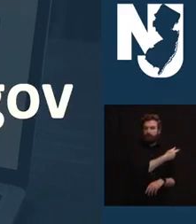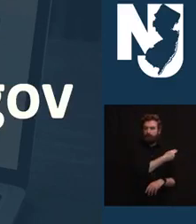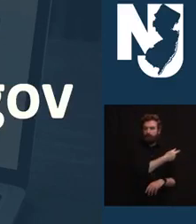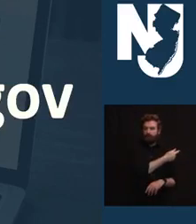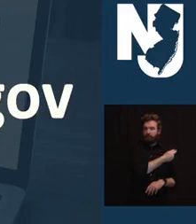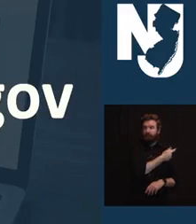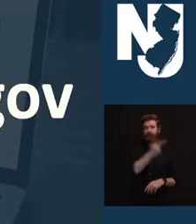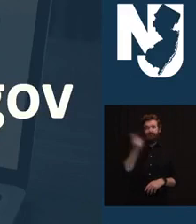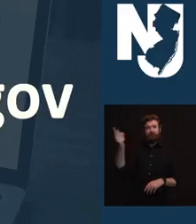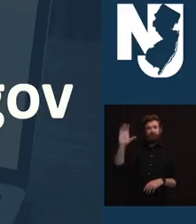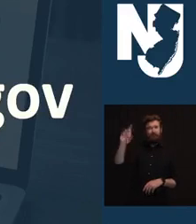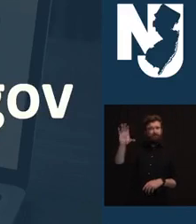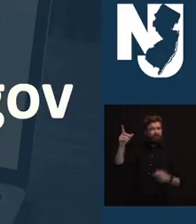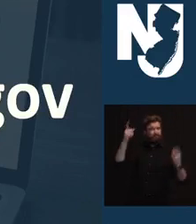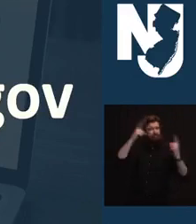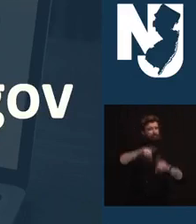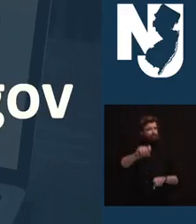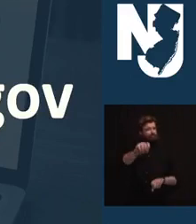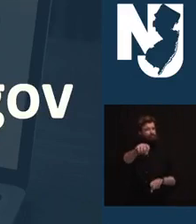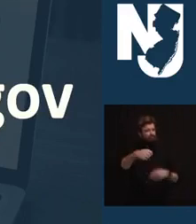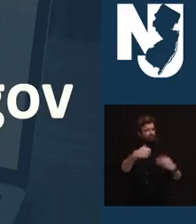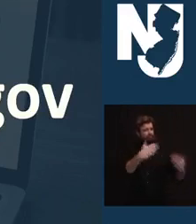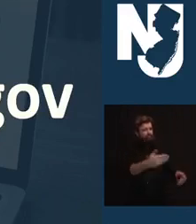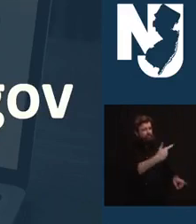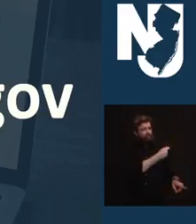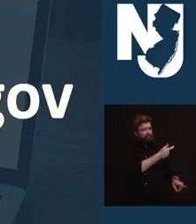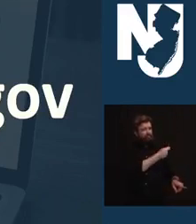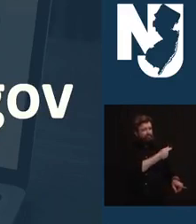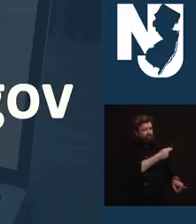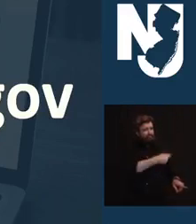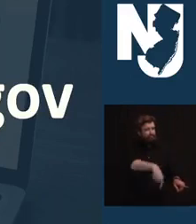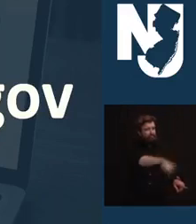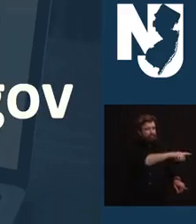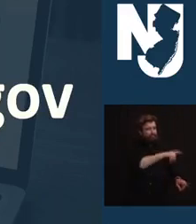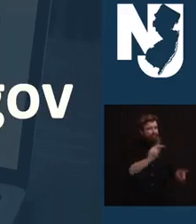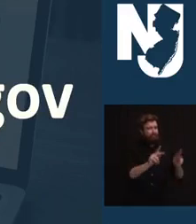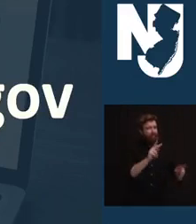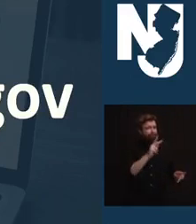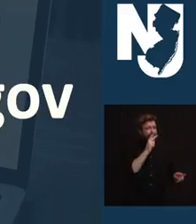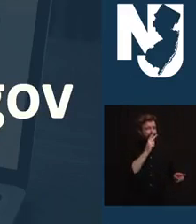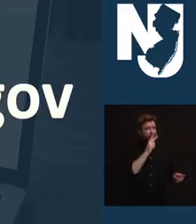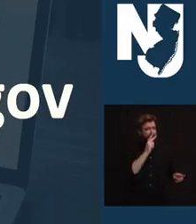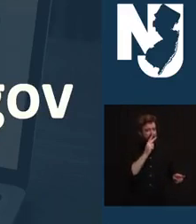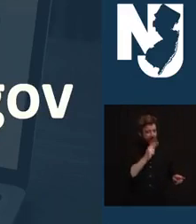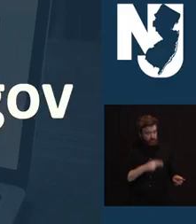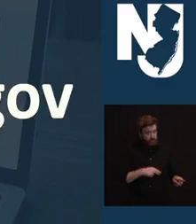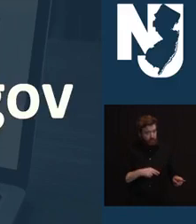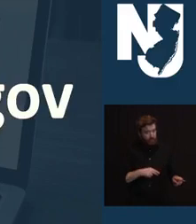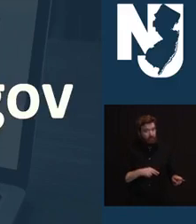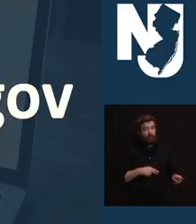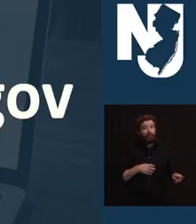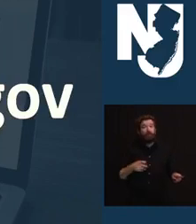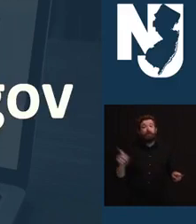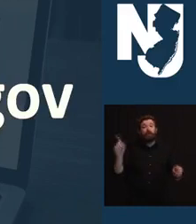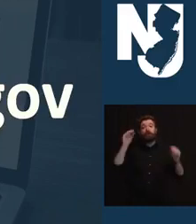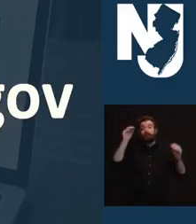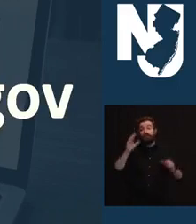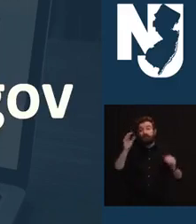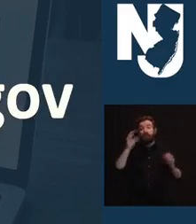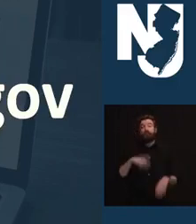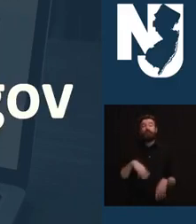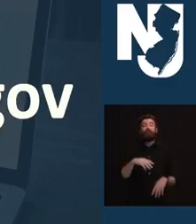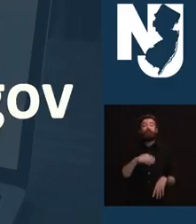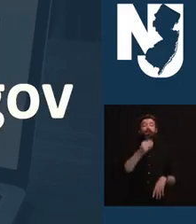our new eligibility, we are vaccinating educators, transit workers, grocery store workers, and many other frontline